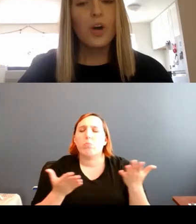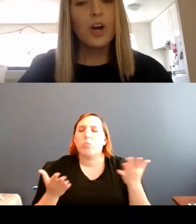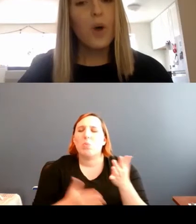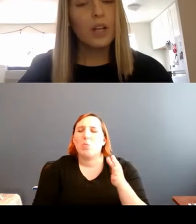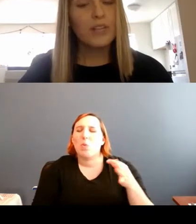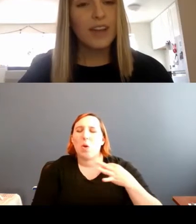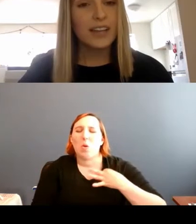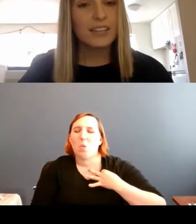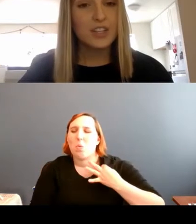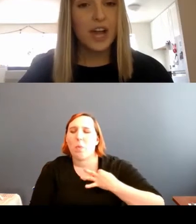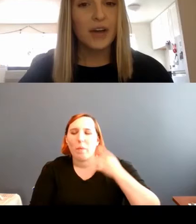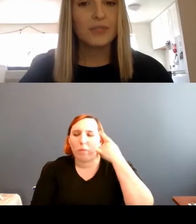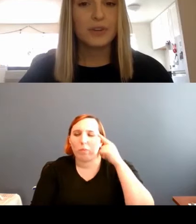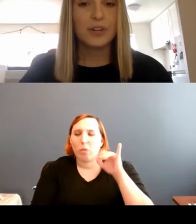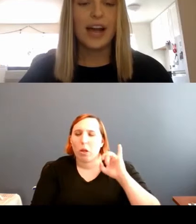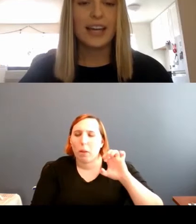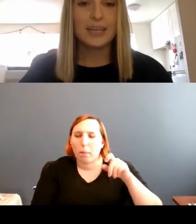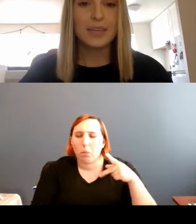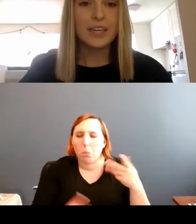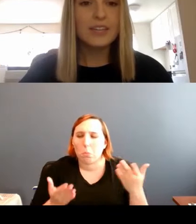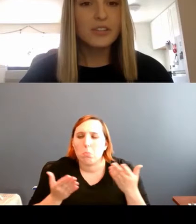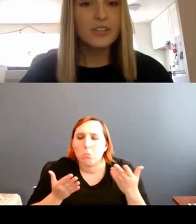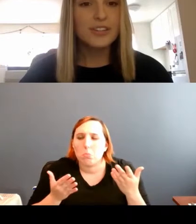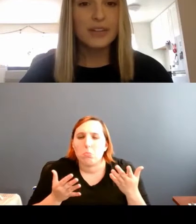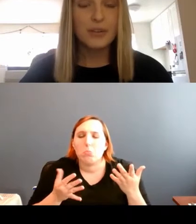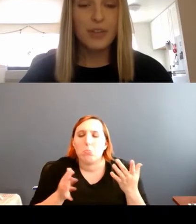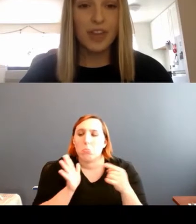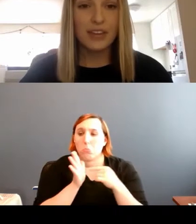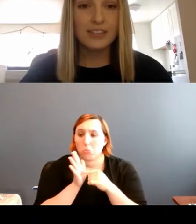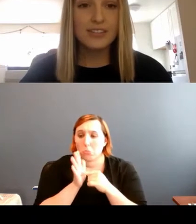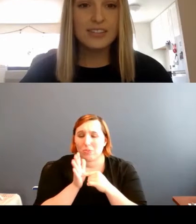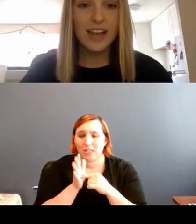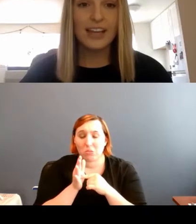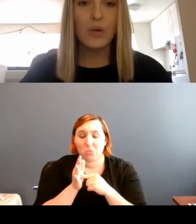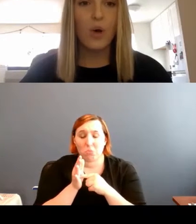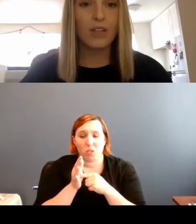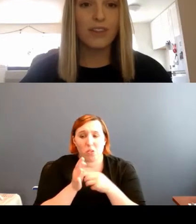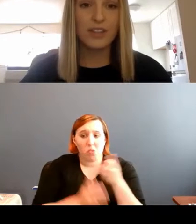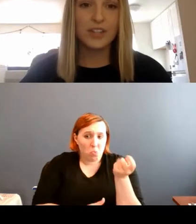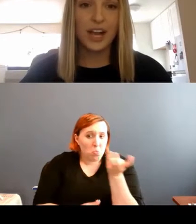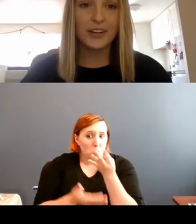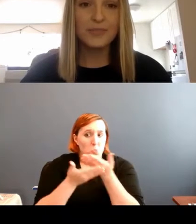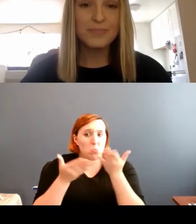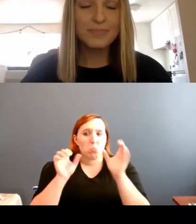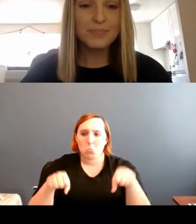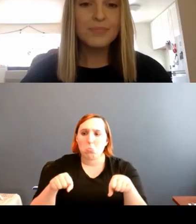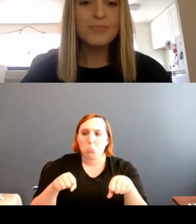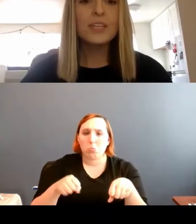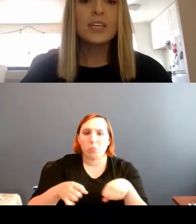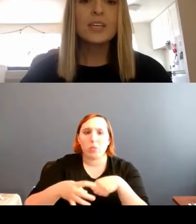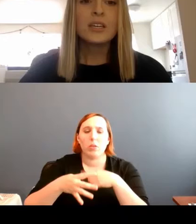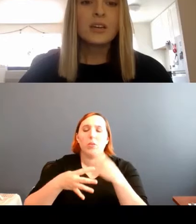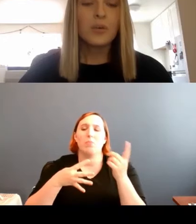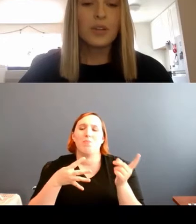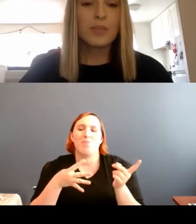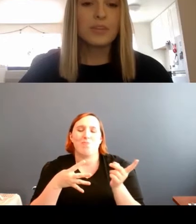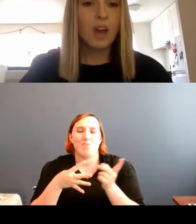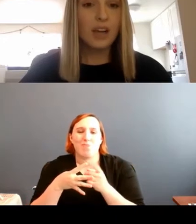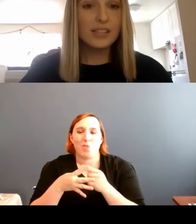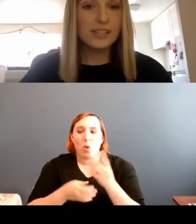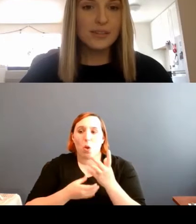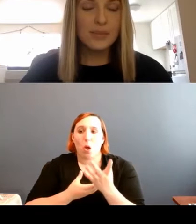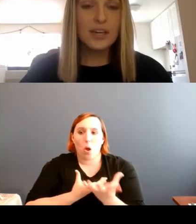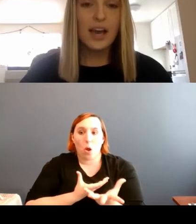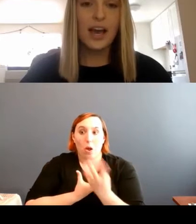So what qualifies a child for an IEP? So there are several things that can qualify the child. One of them